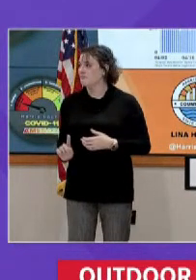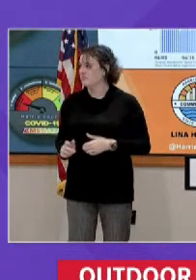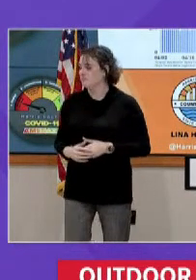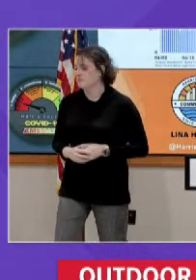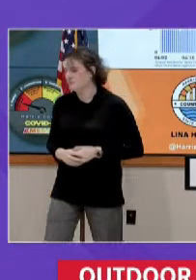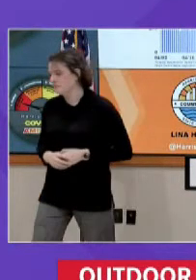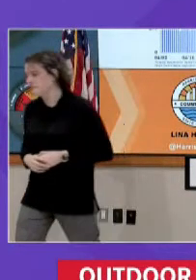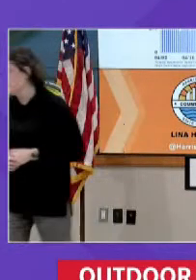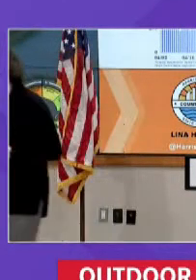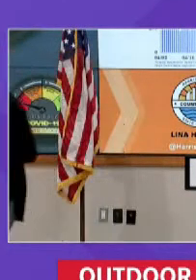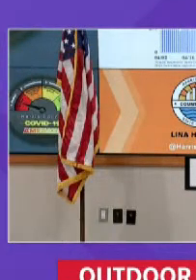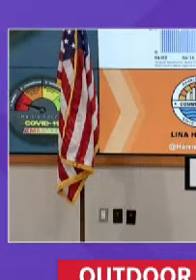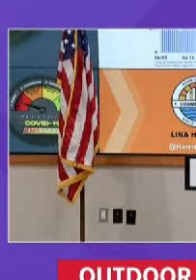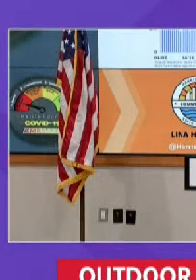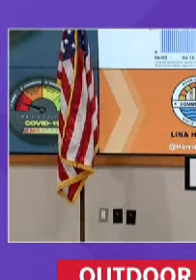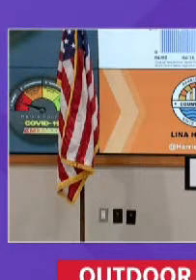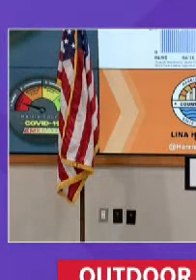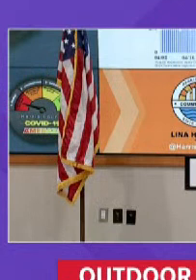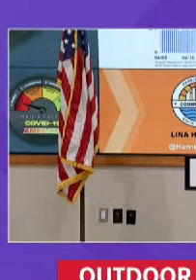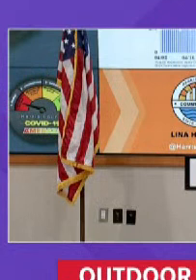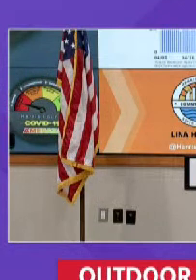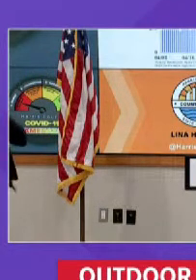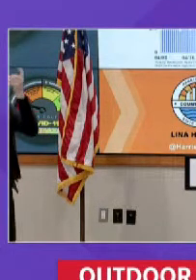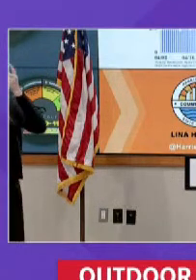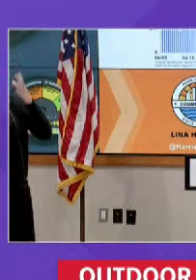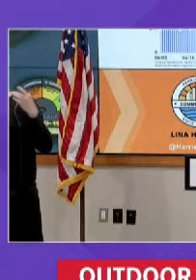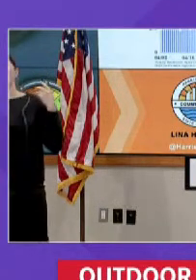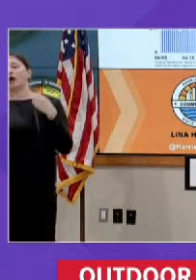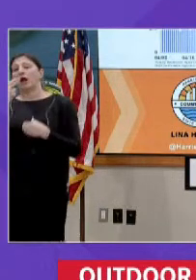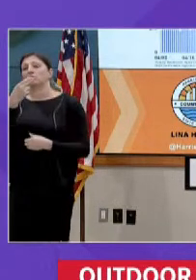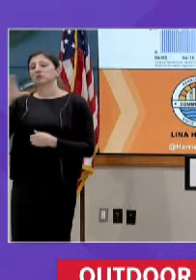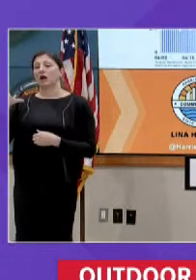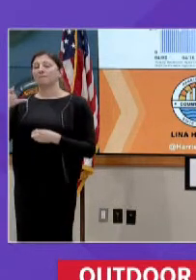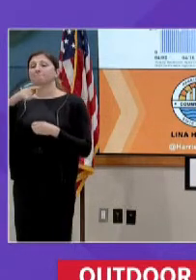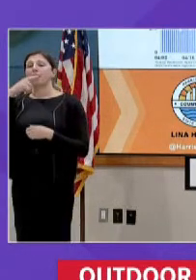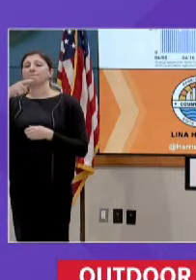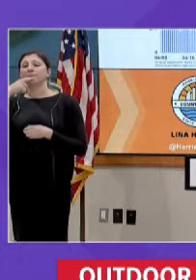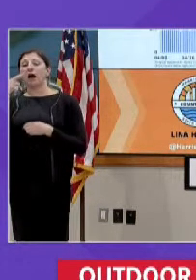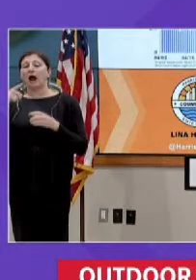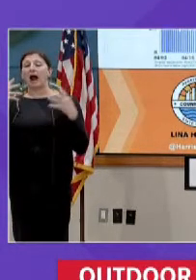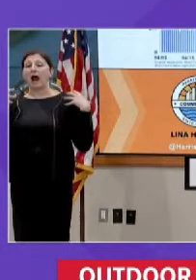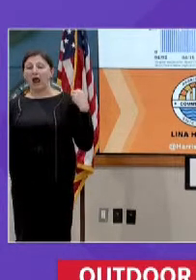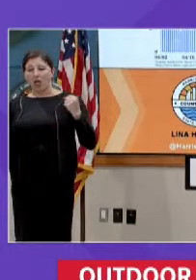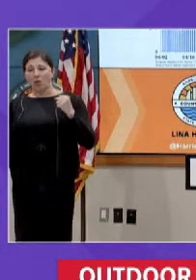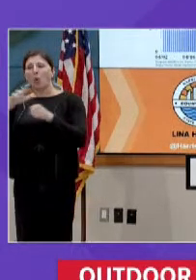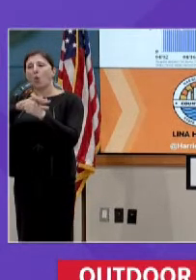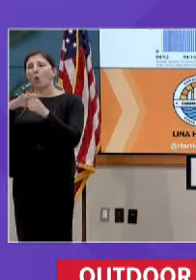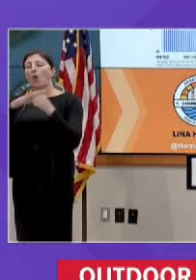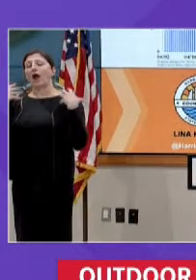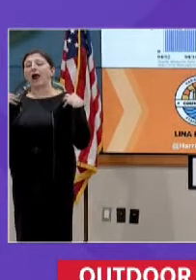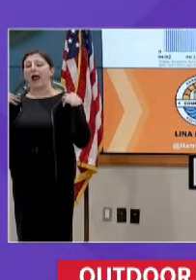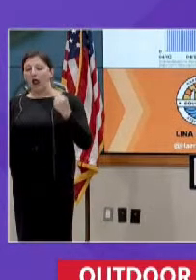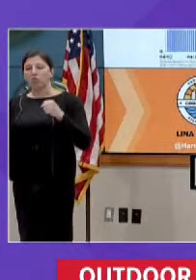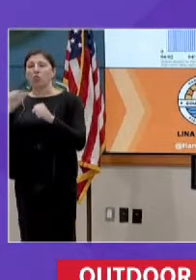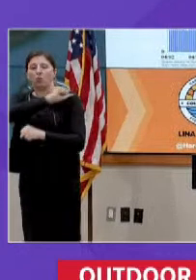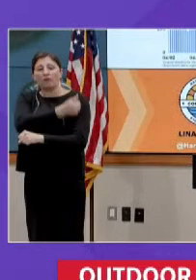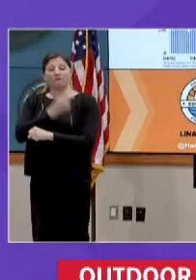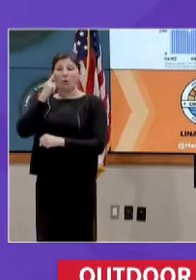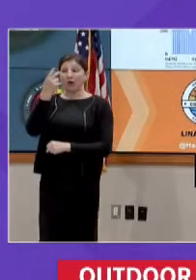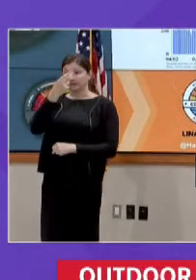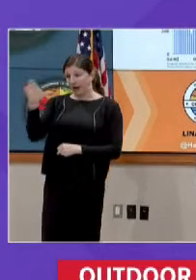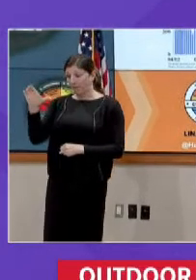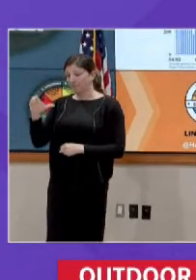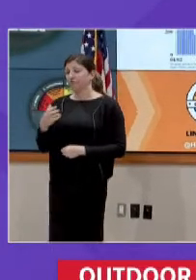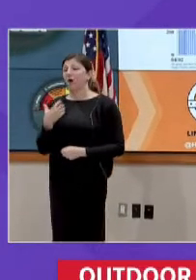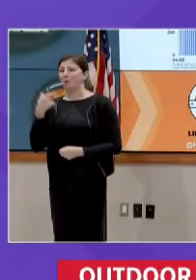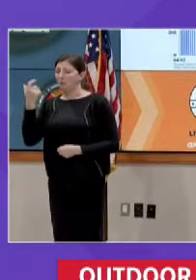My name is Dr. Umair Shah. I'm the Executive Director of Harris County Public Health and the local health authority for Harris County. I want